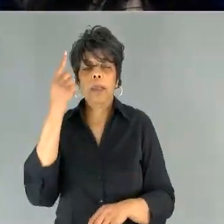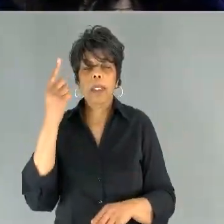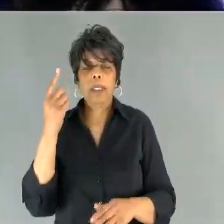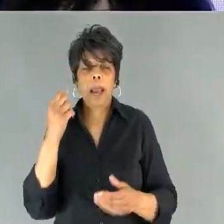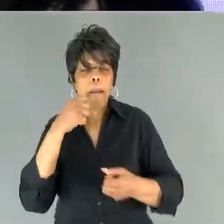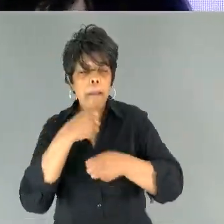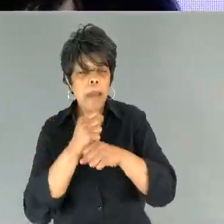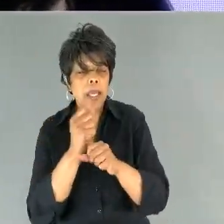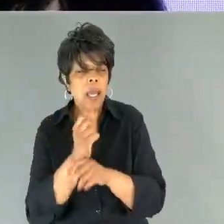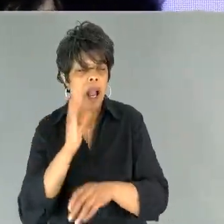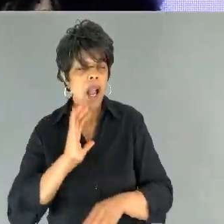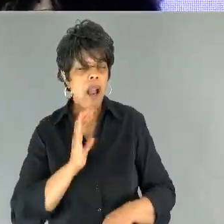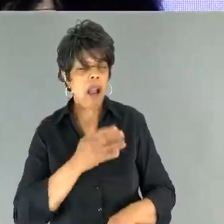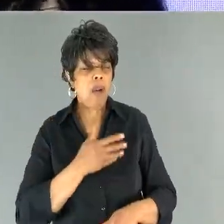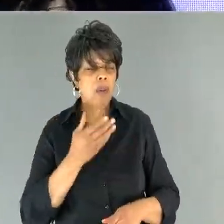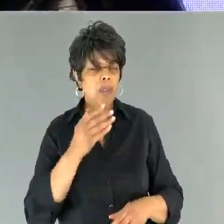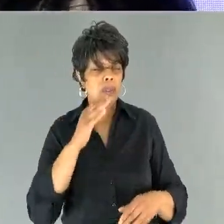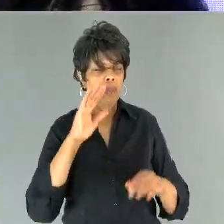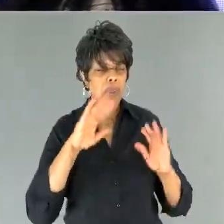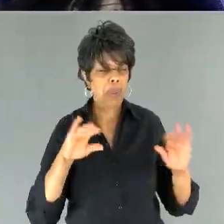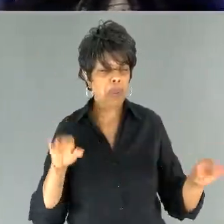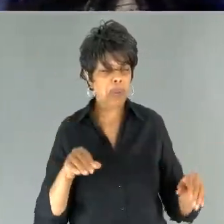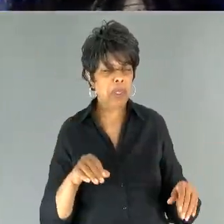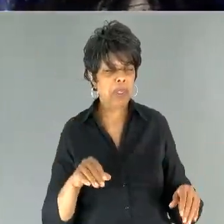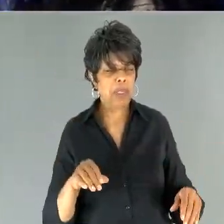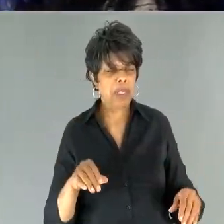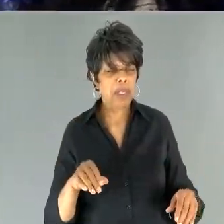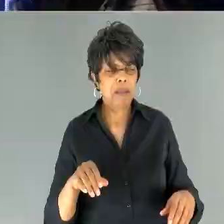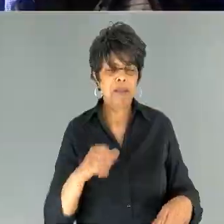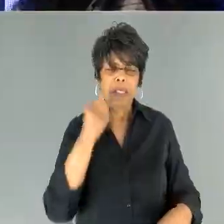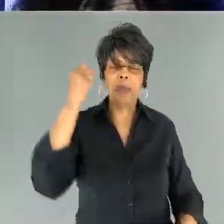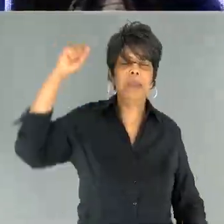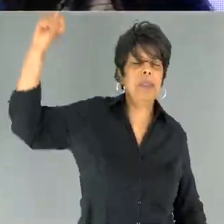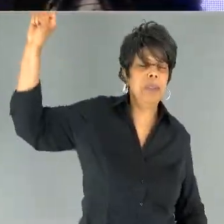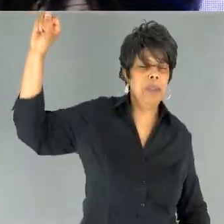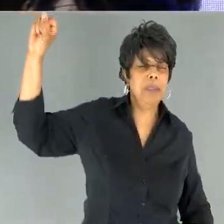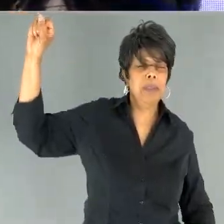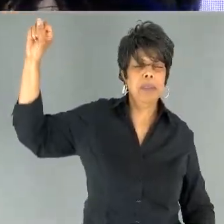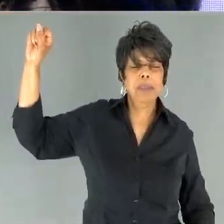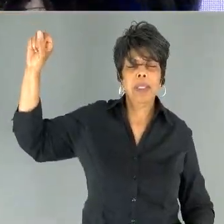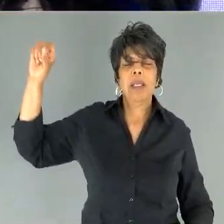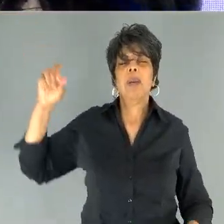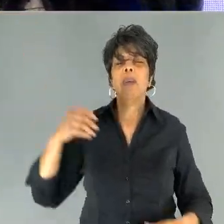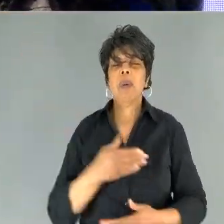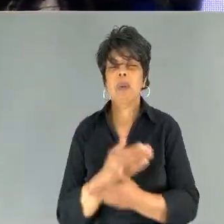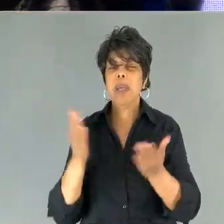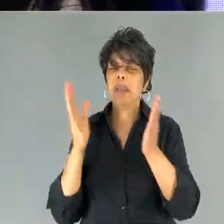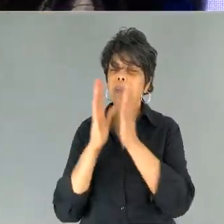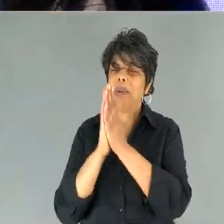you, Lord, we will ask for forgiveness, Lord. Father,